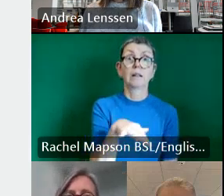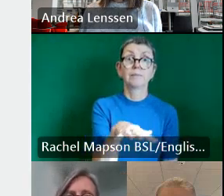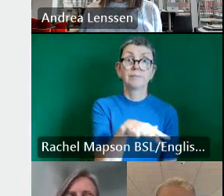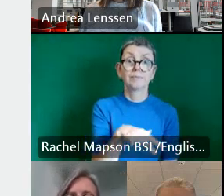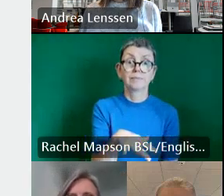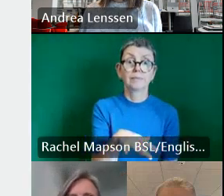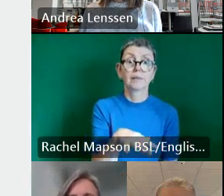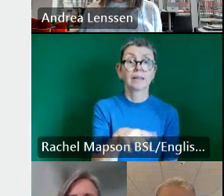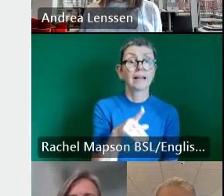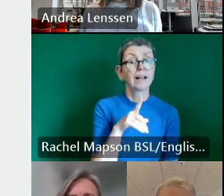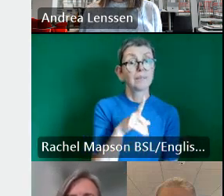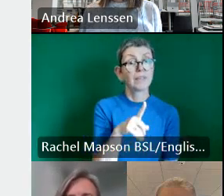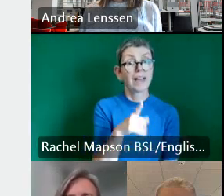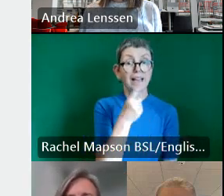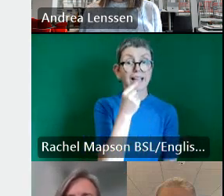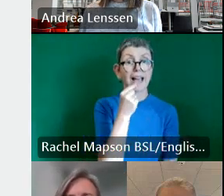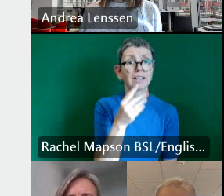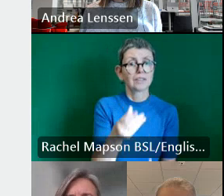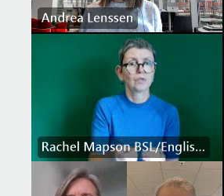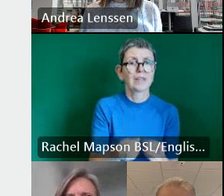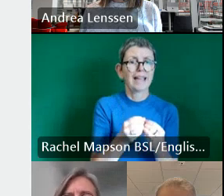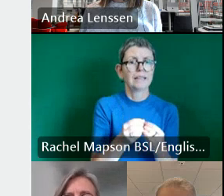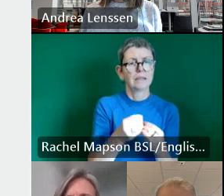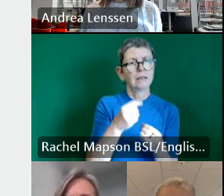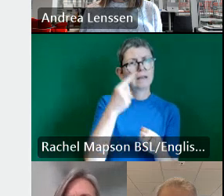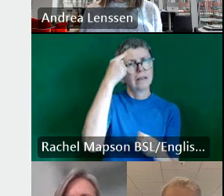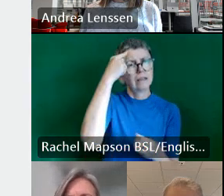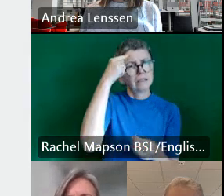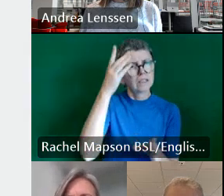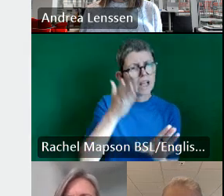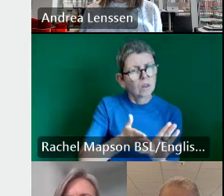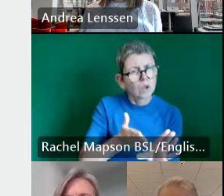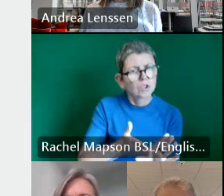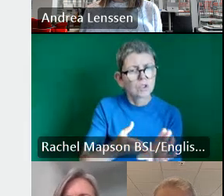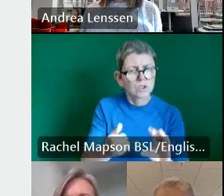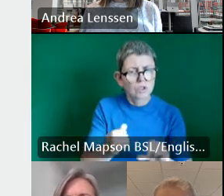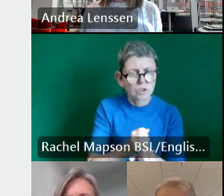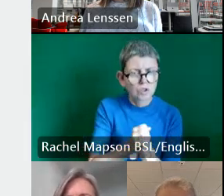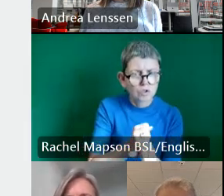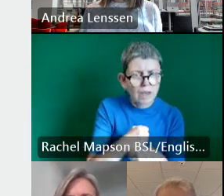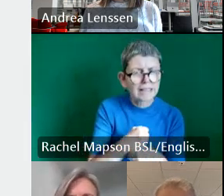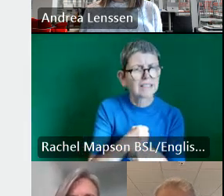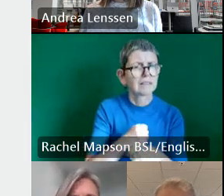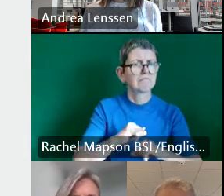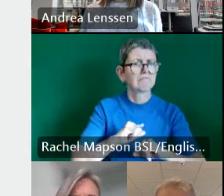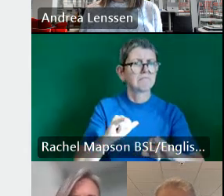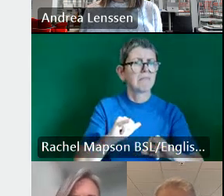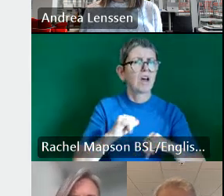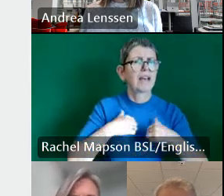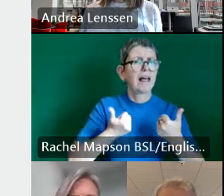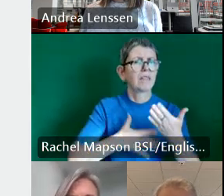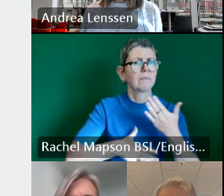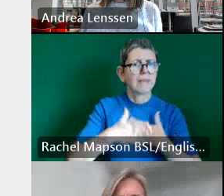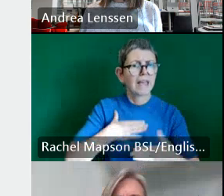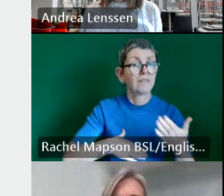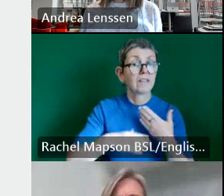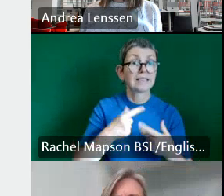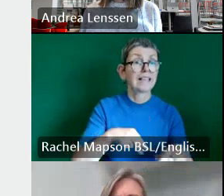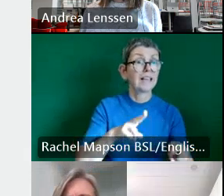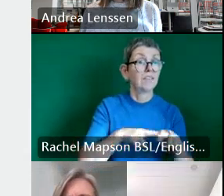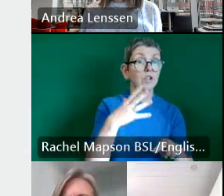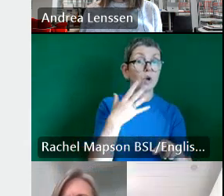psychological stressors and unhealthy behaviors. So if you don't have the food you need, you don't have the job security,